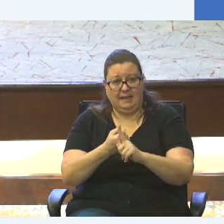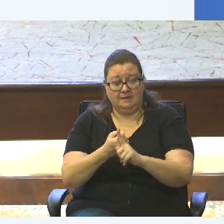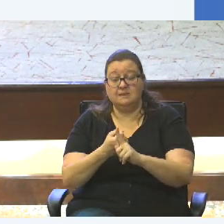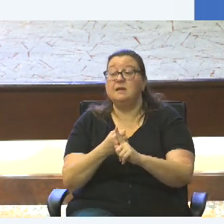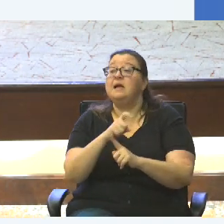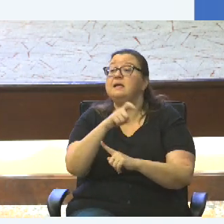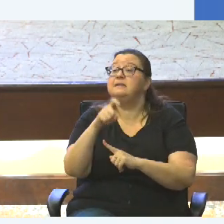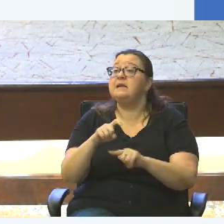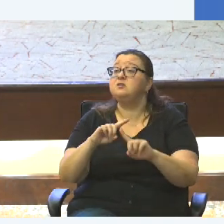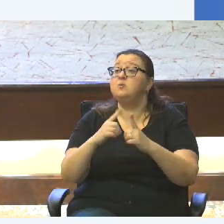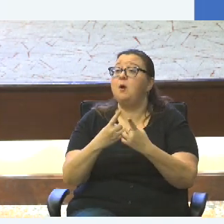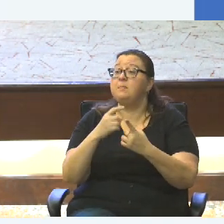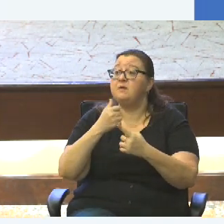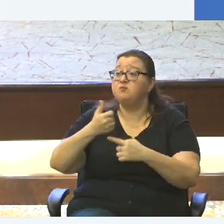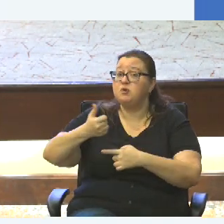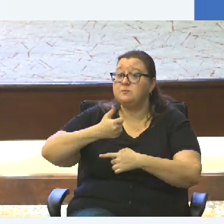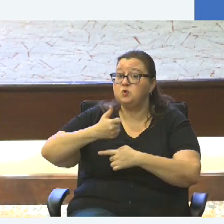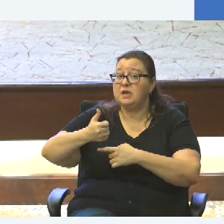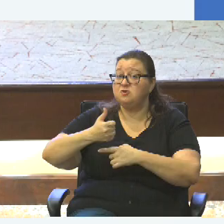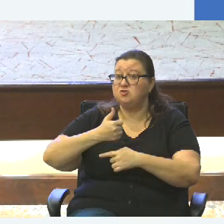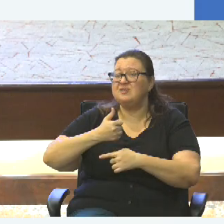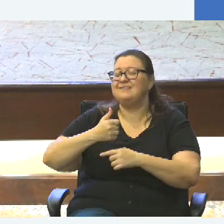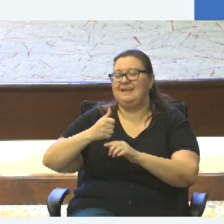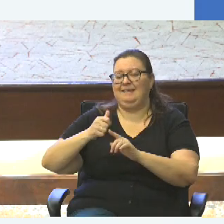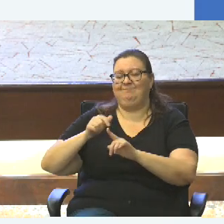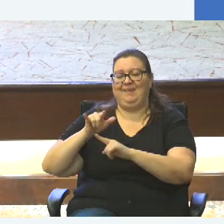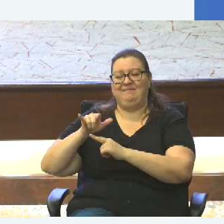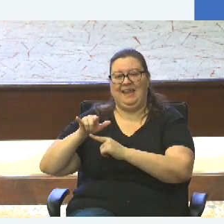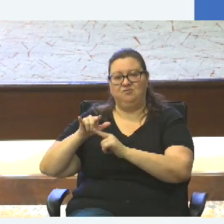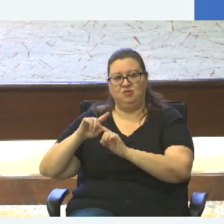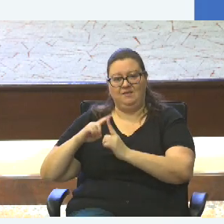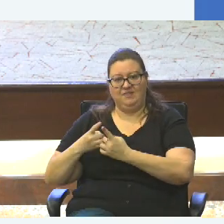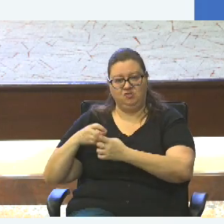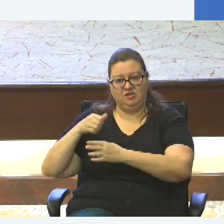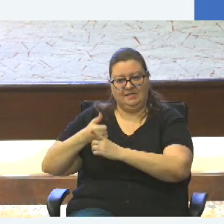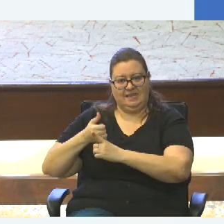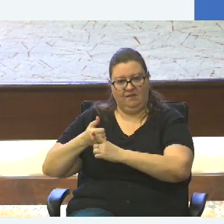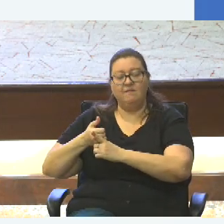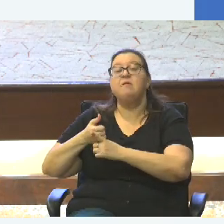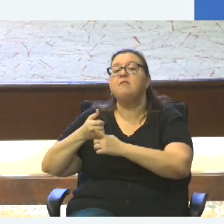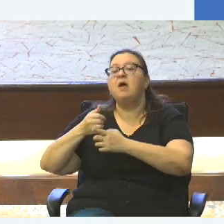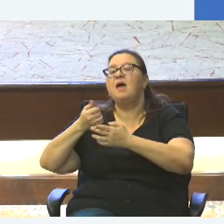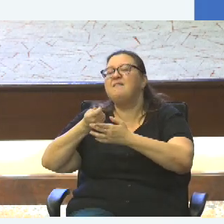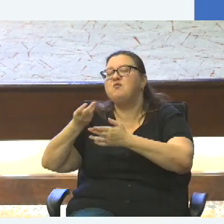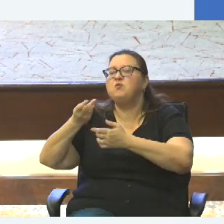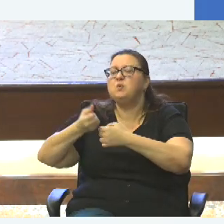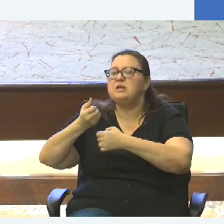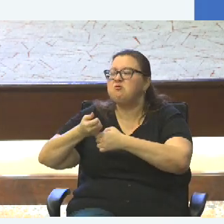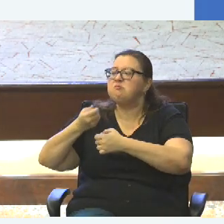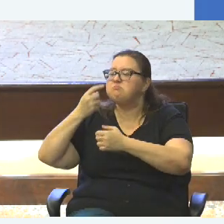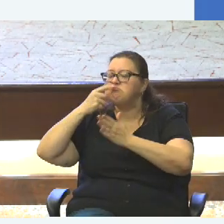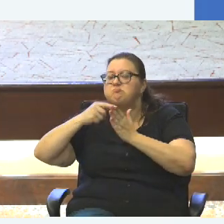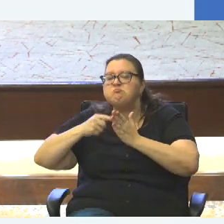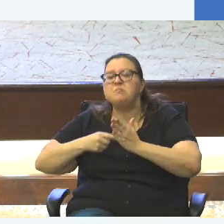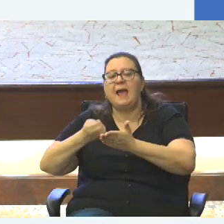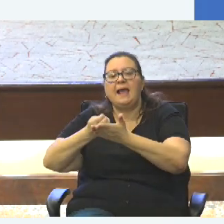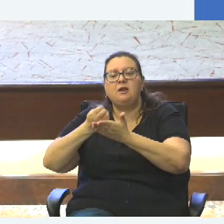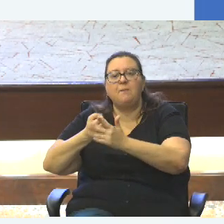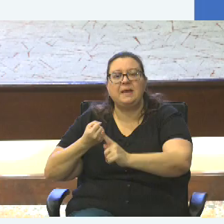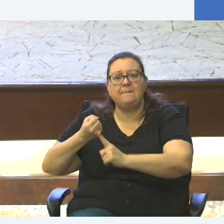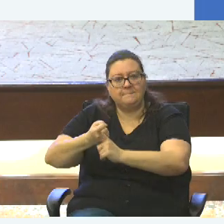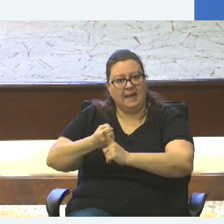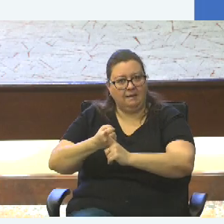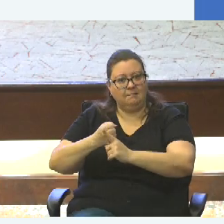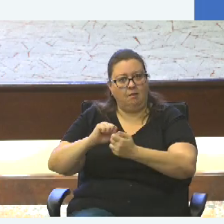Texas Department of Transportation, Division of Aviation, every few years conducts an airport economic impact study for the state of